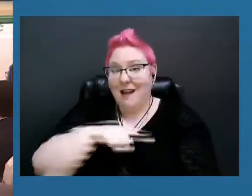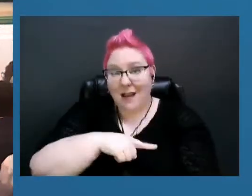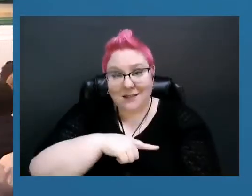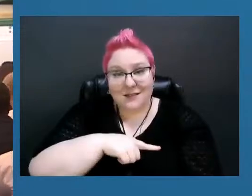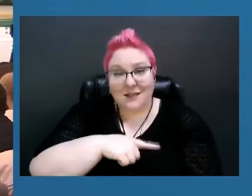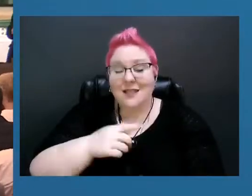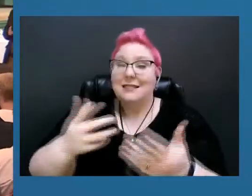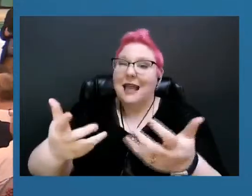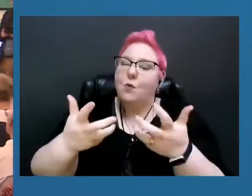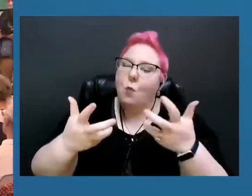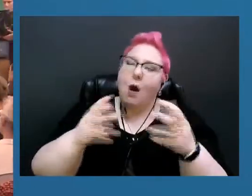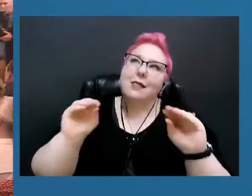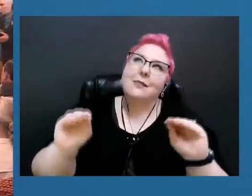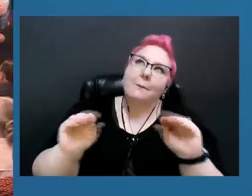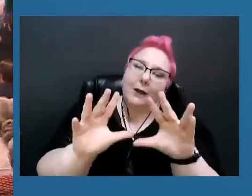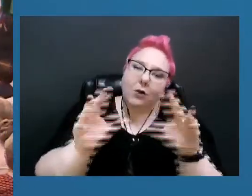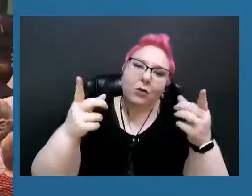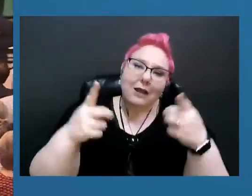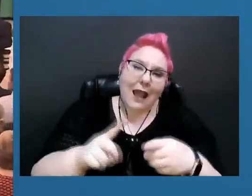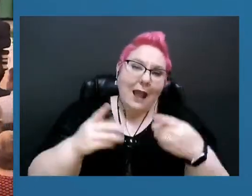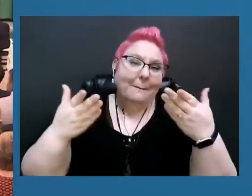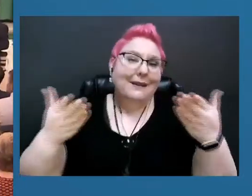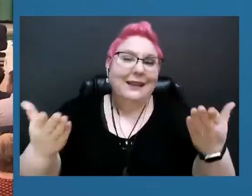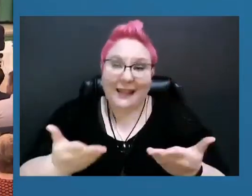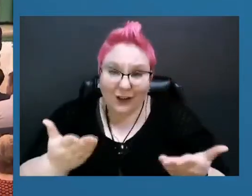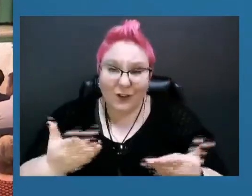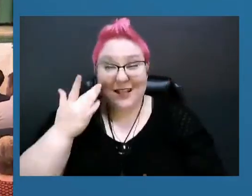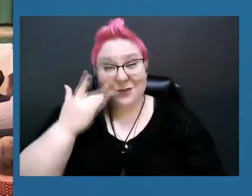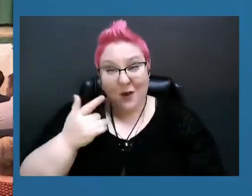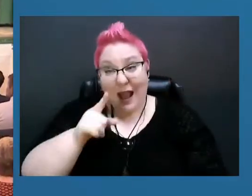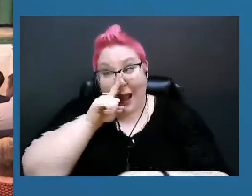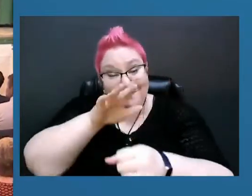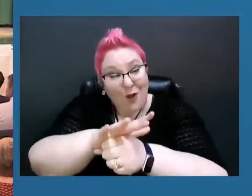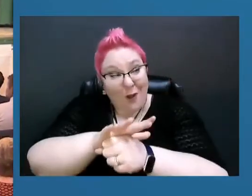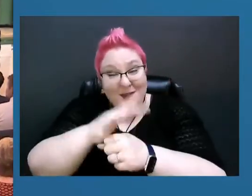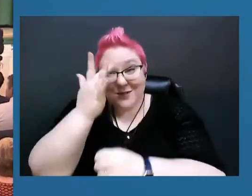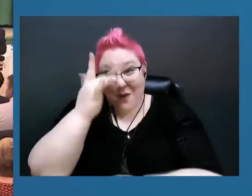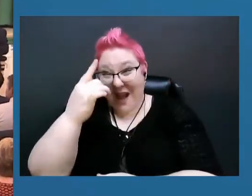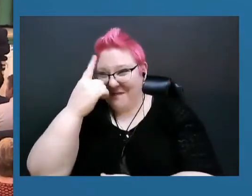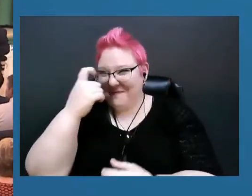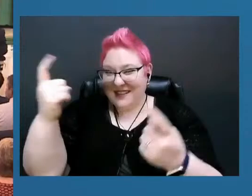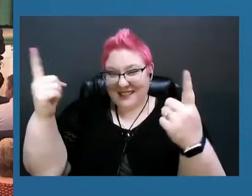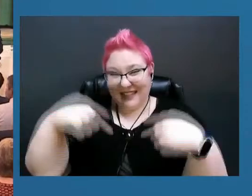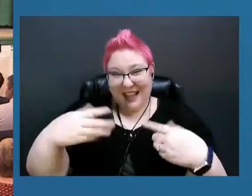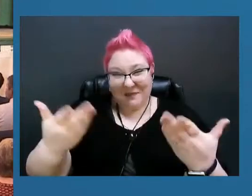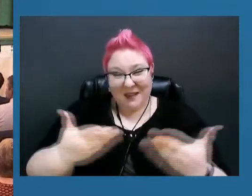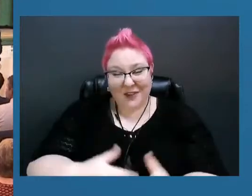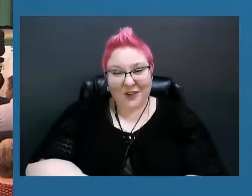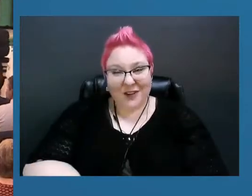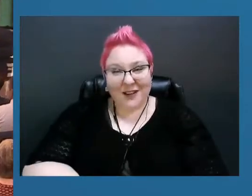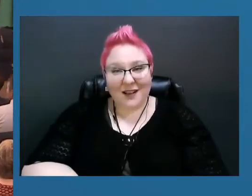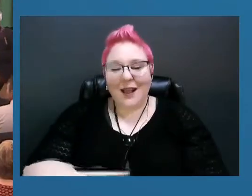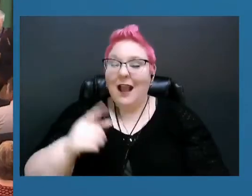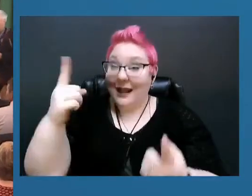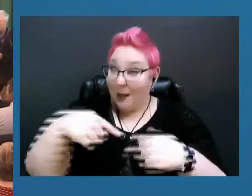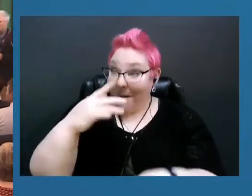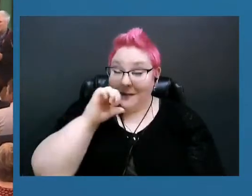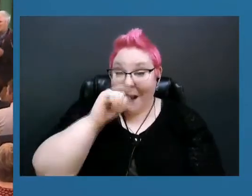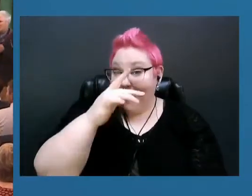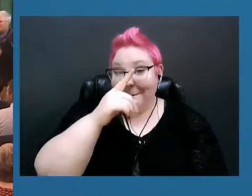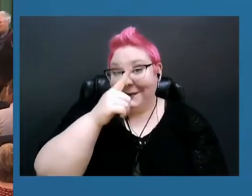Country that I've promised them. That's why I came up here, not just because it's a beautiful place, because of the beautiful people who